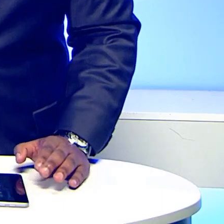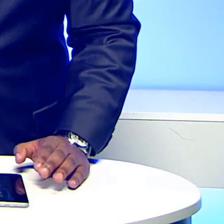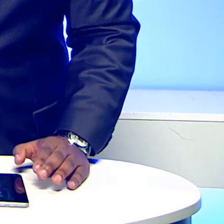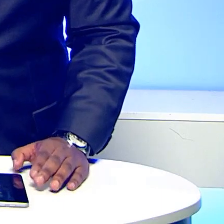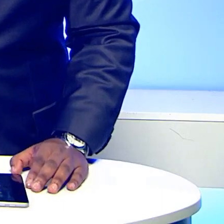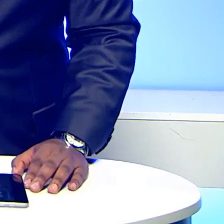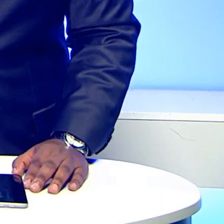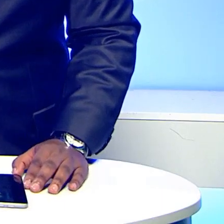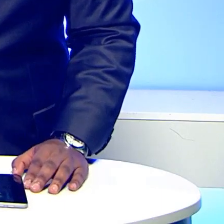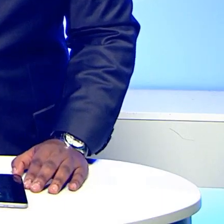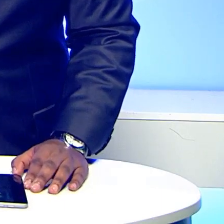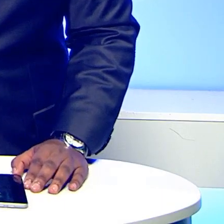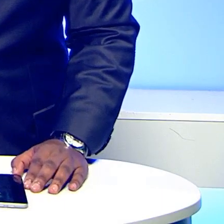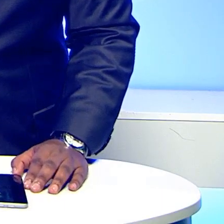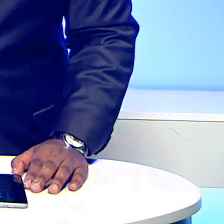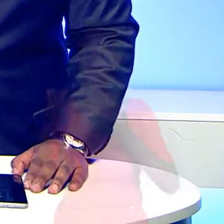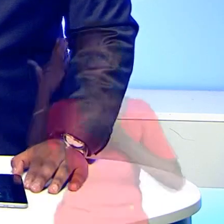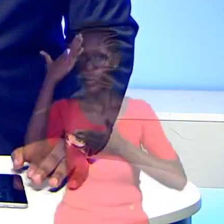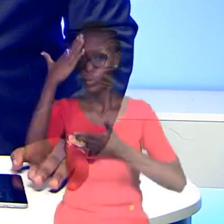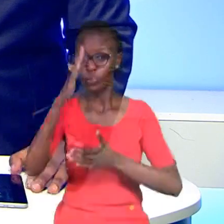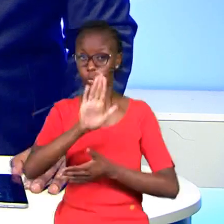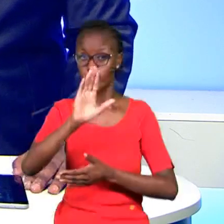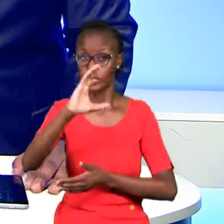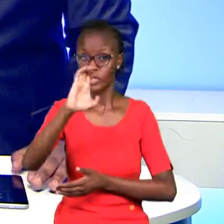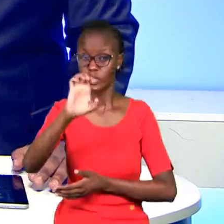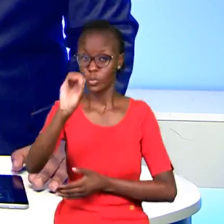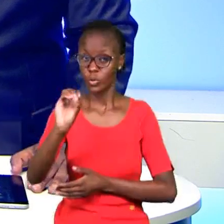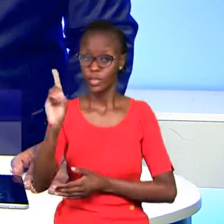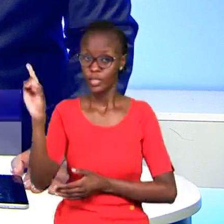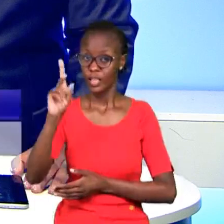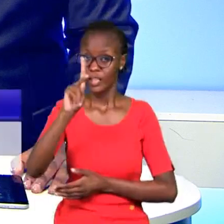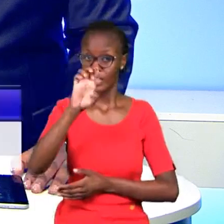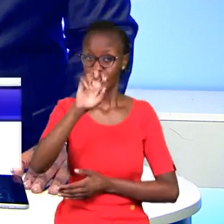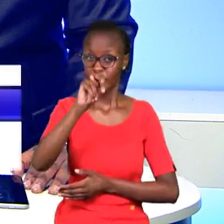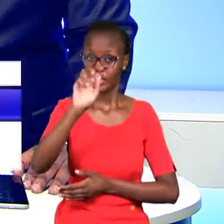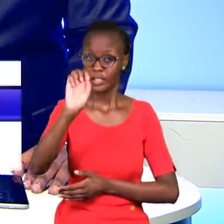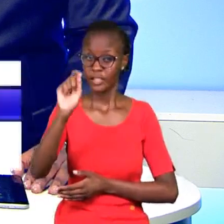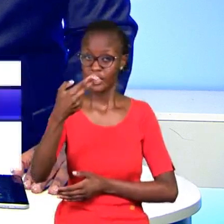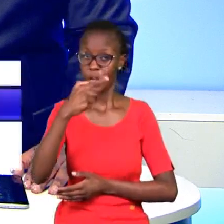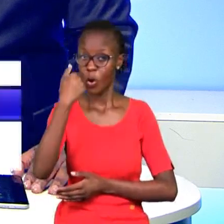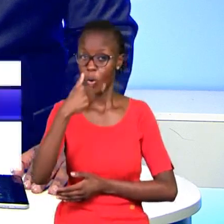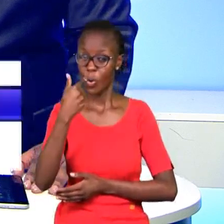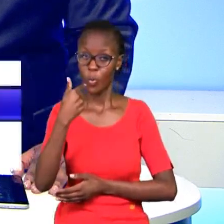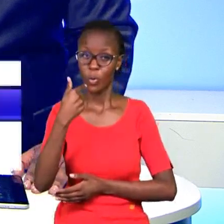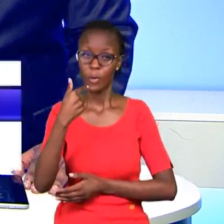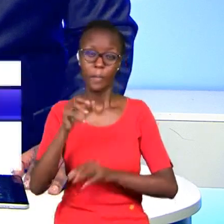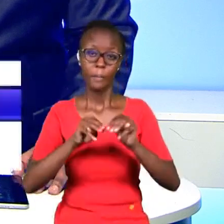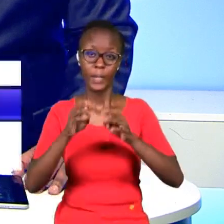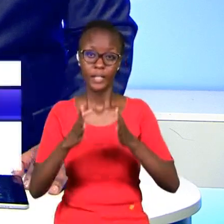On this week's episode of Know Your CEO, we get to interact with Micah Kenneth, the regional manager of Bolt in East Africa. Take a